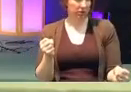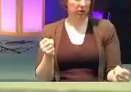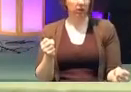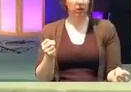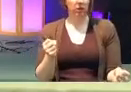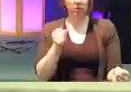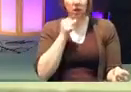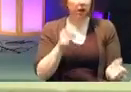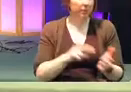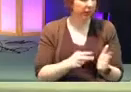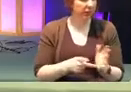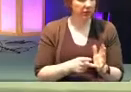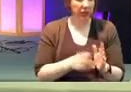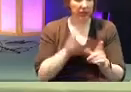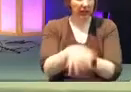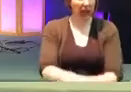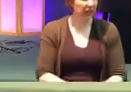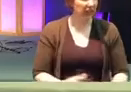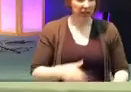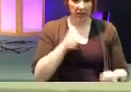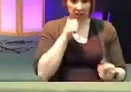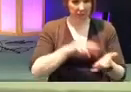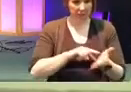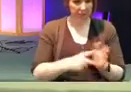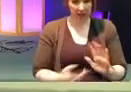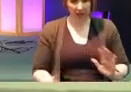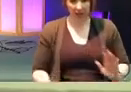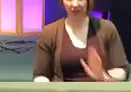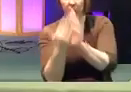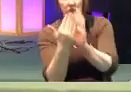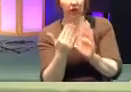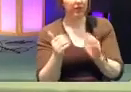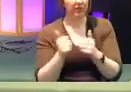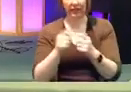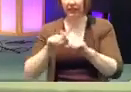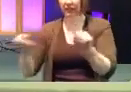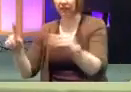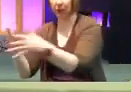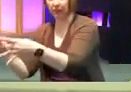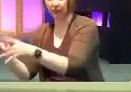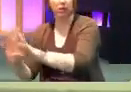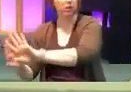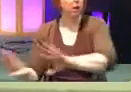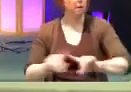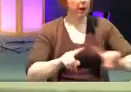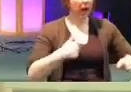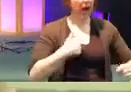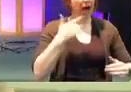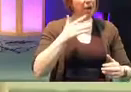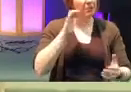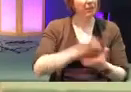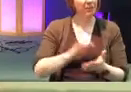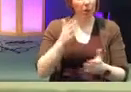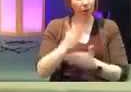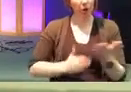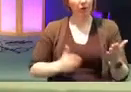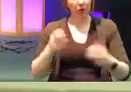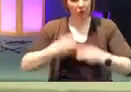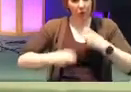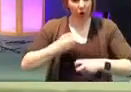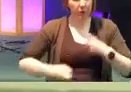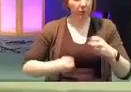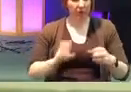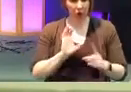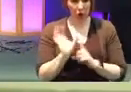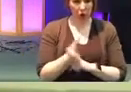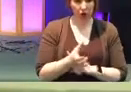Now, it's not saying anything about attacking. It's not saying anything about confronting. Again, that's a whole other message there. But I believe that part of the problem that we've got right now in